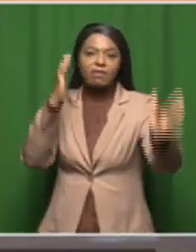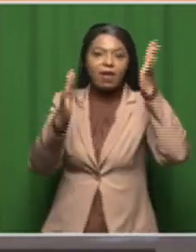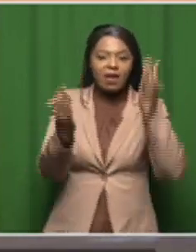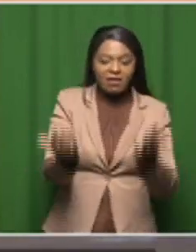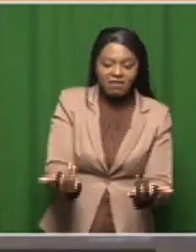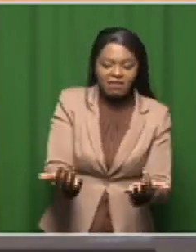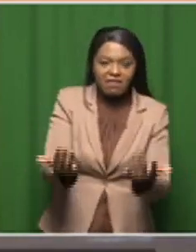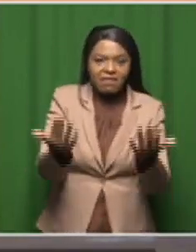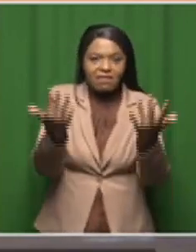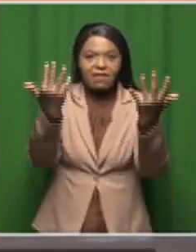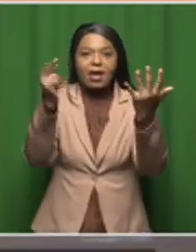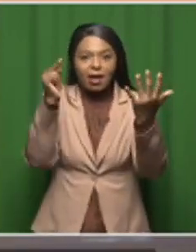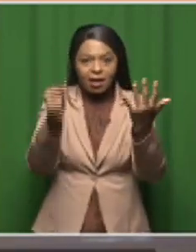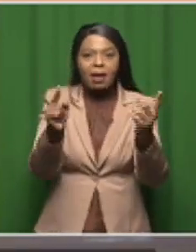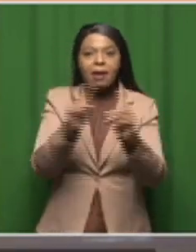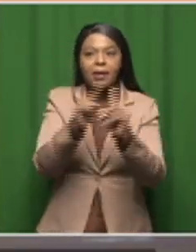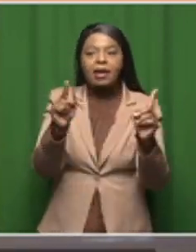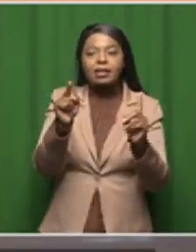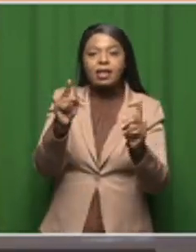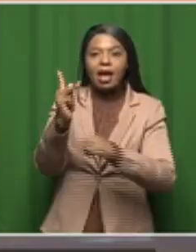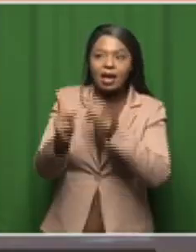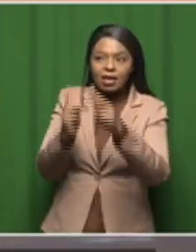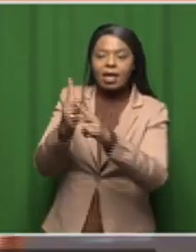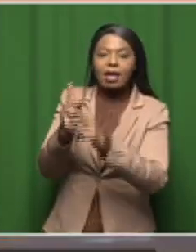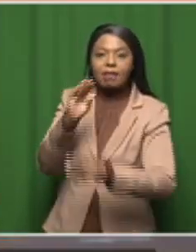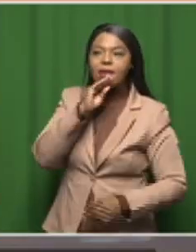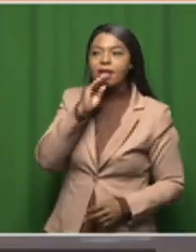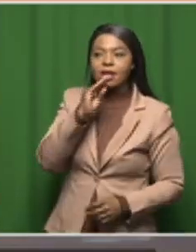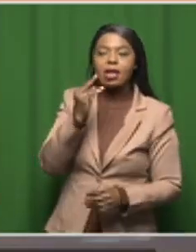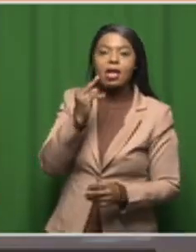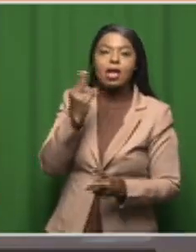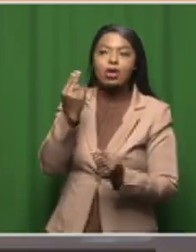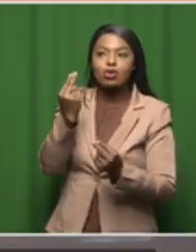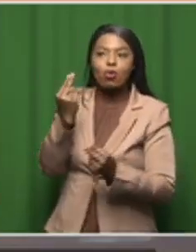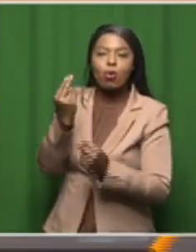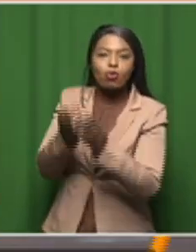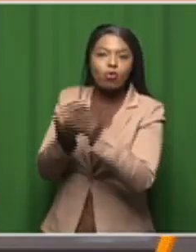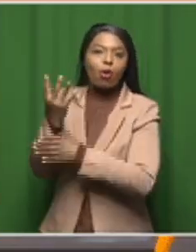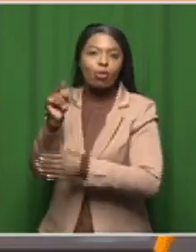way for new growth. So the idea of fire was always about